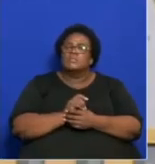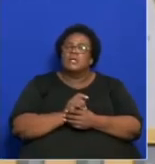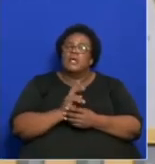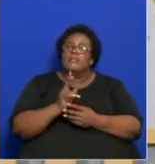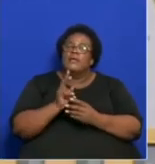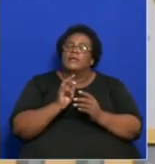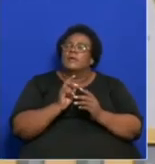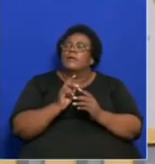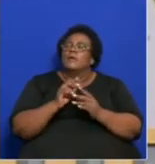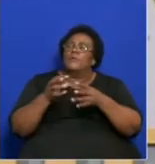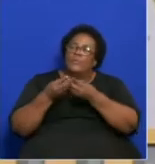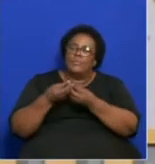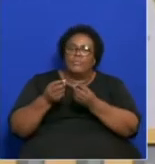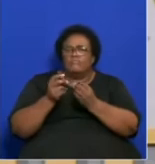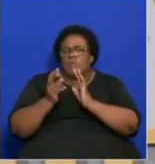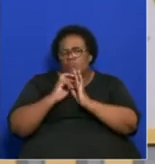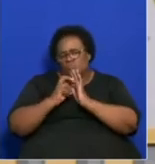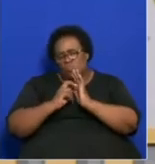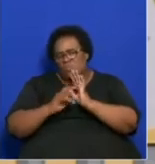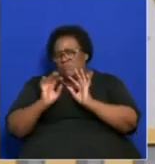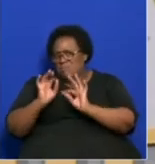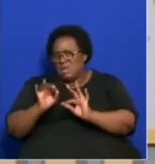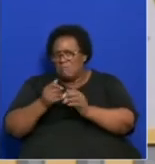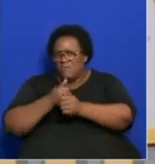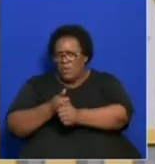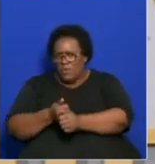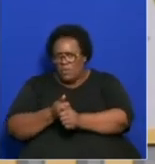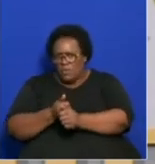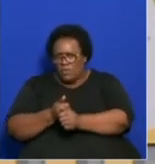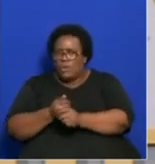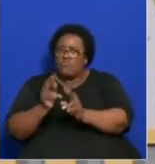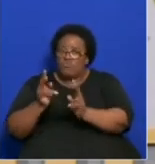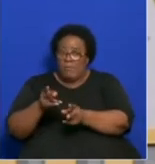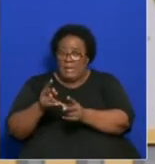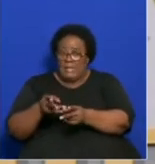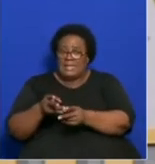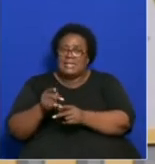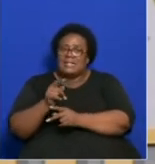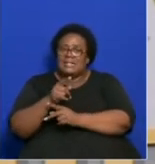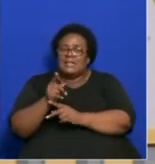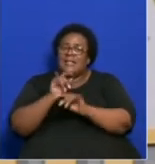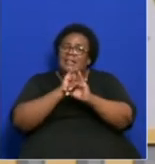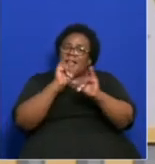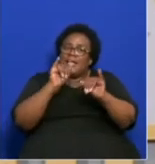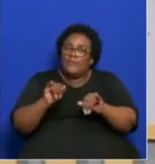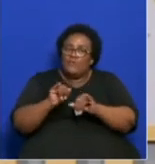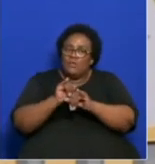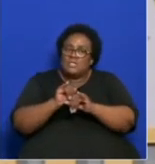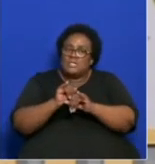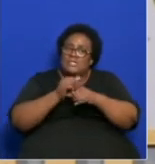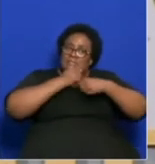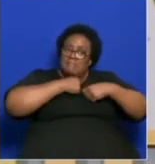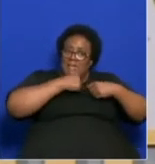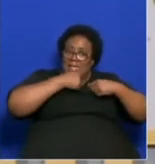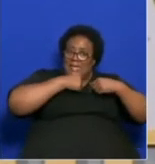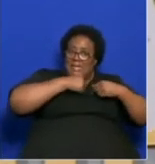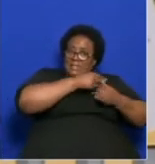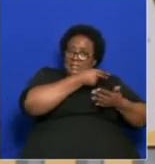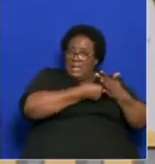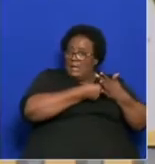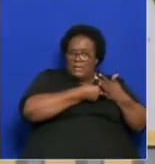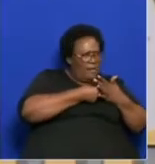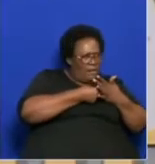Normally, those invoices would not even end up with me having to sign. The mere